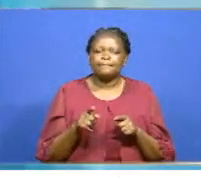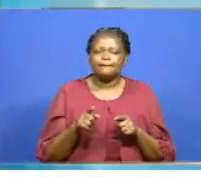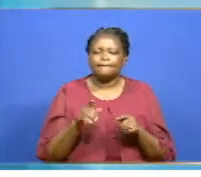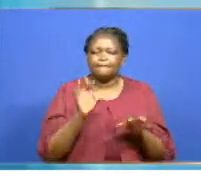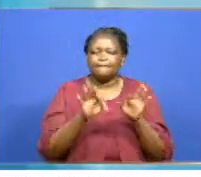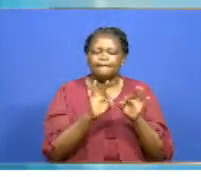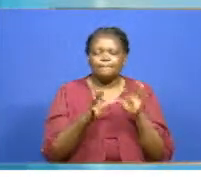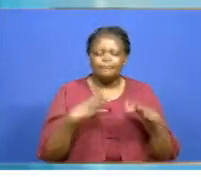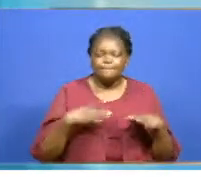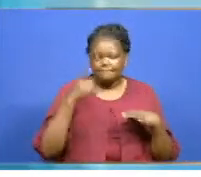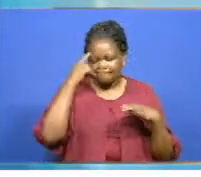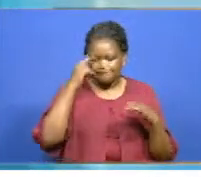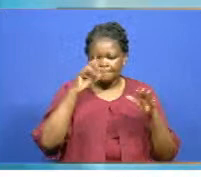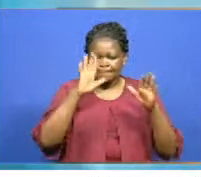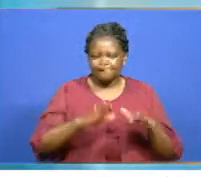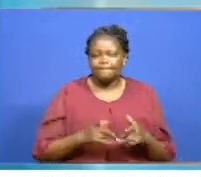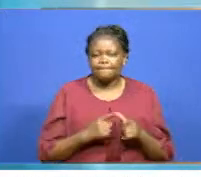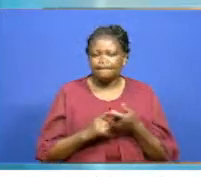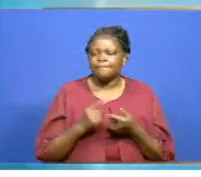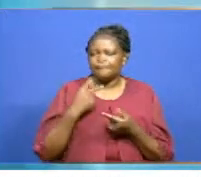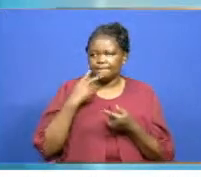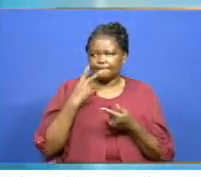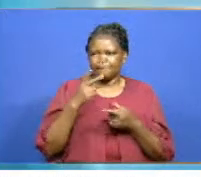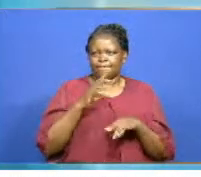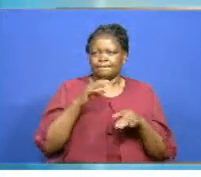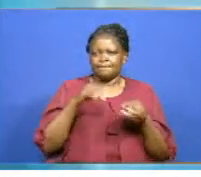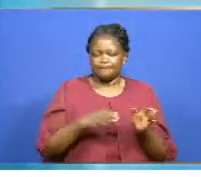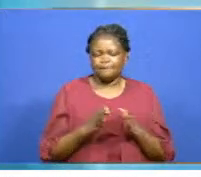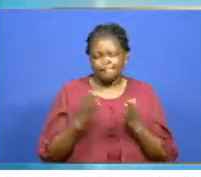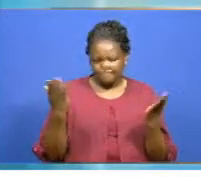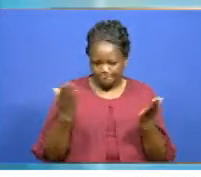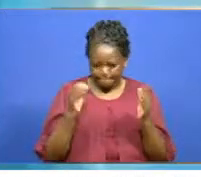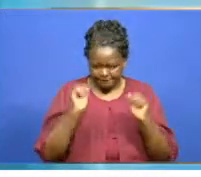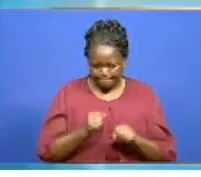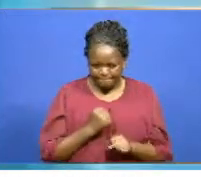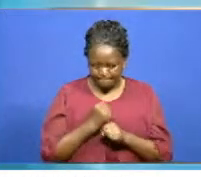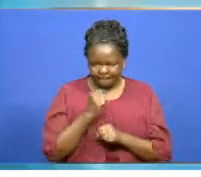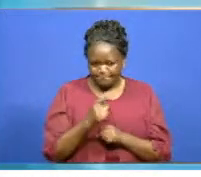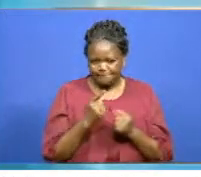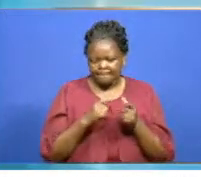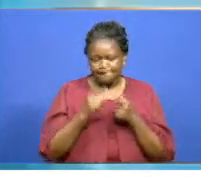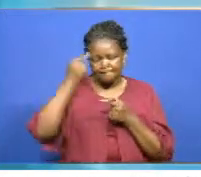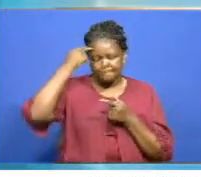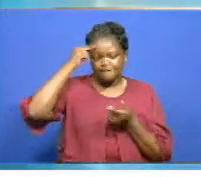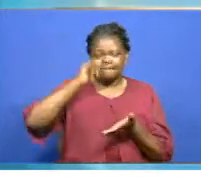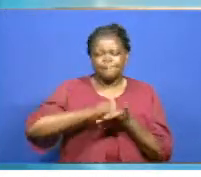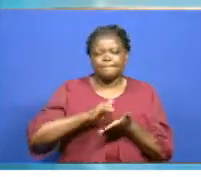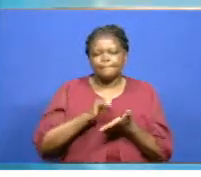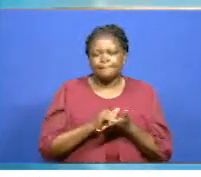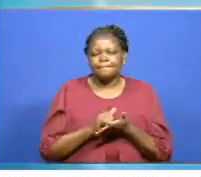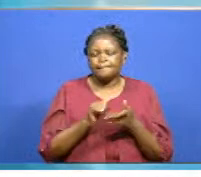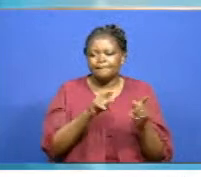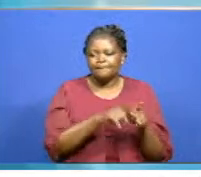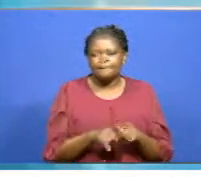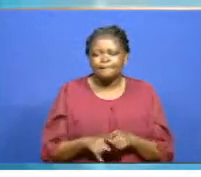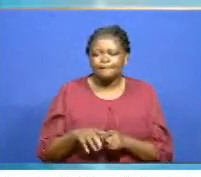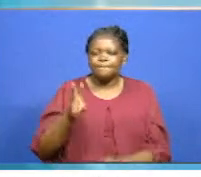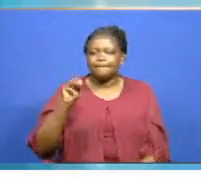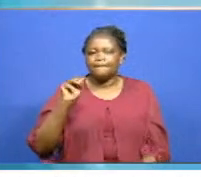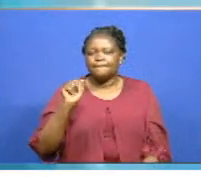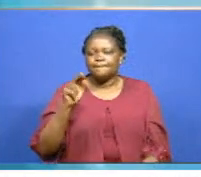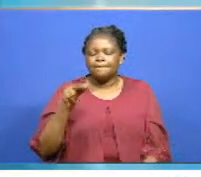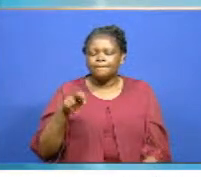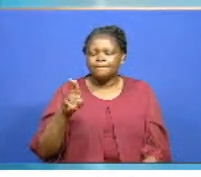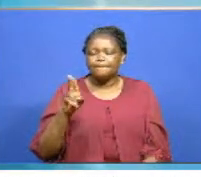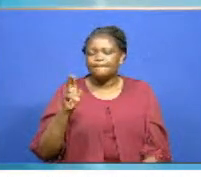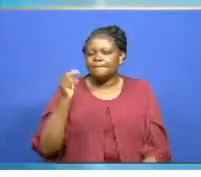their This is the only time they are finding that opportunity where they can do that. And I think even like in Matungu,